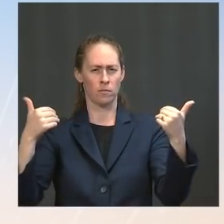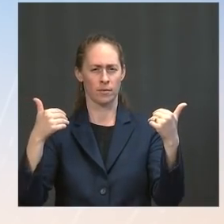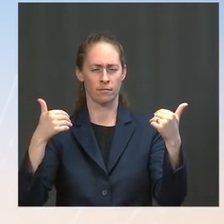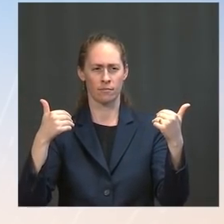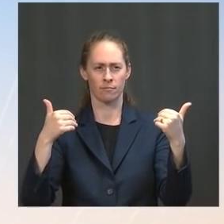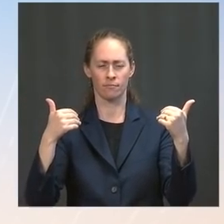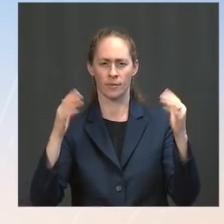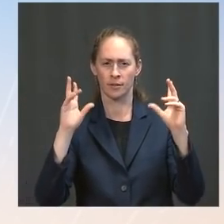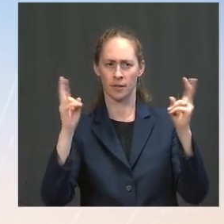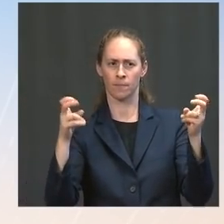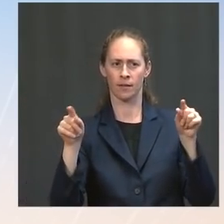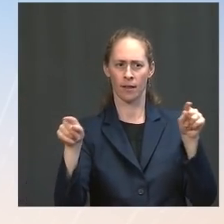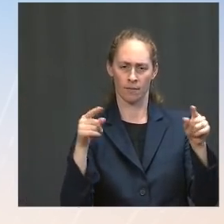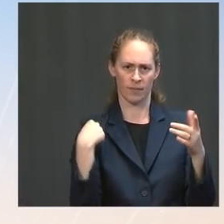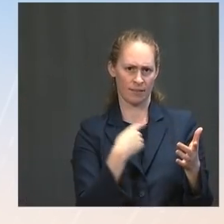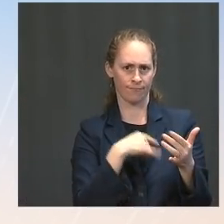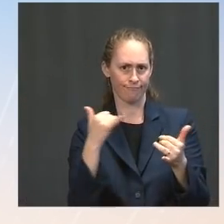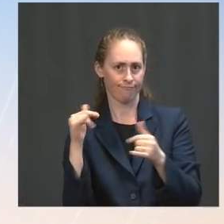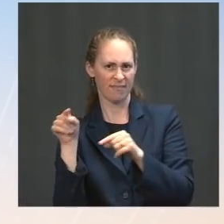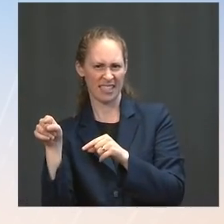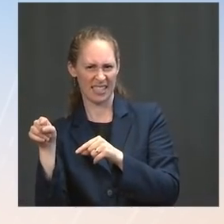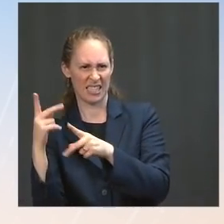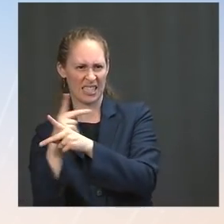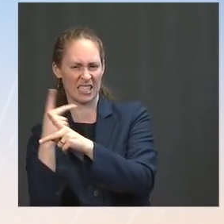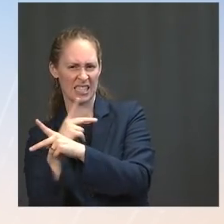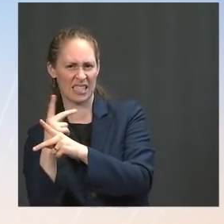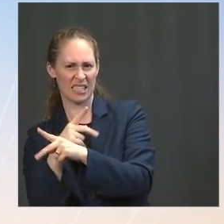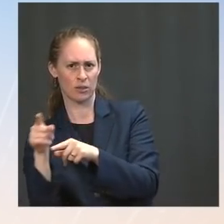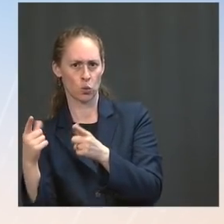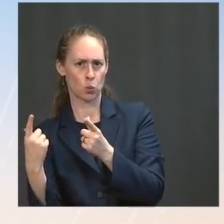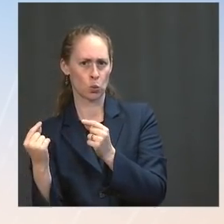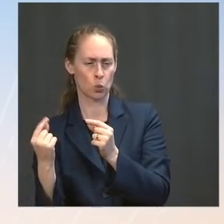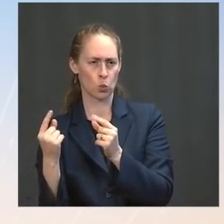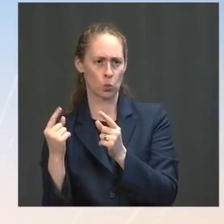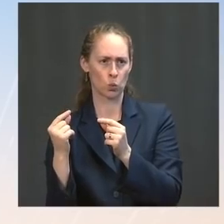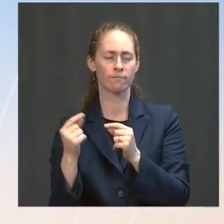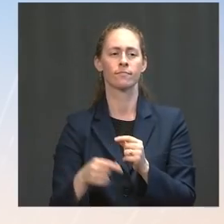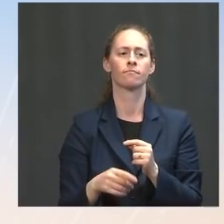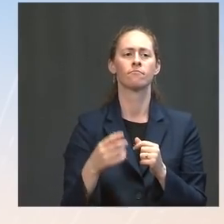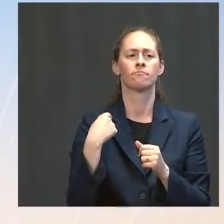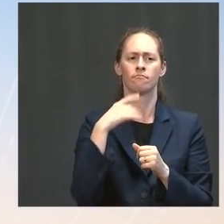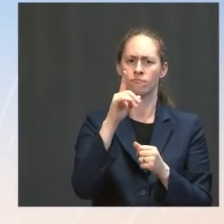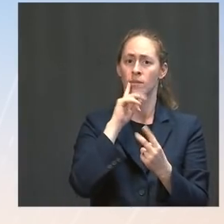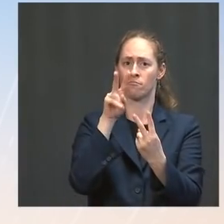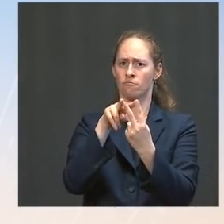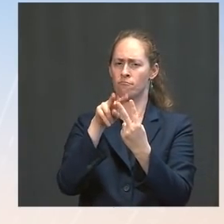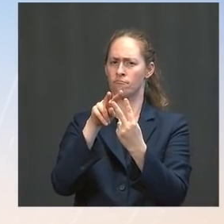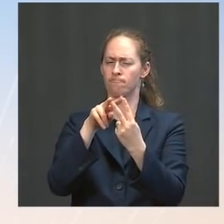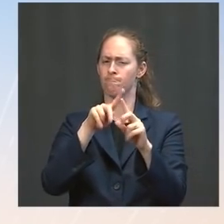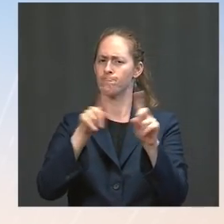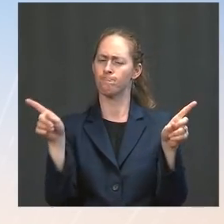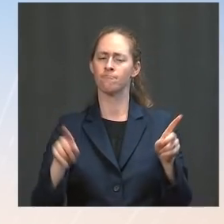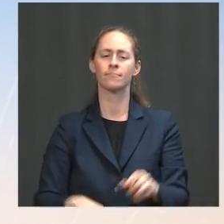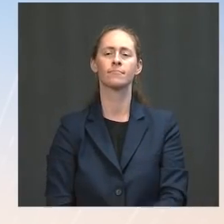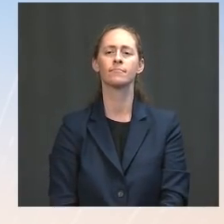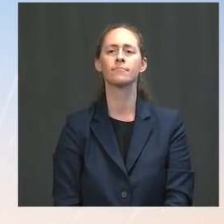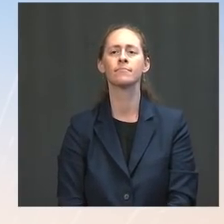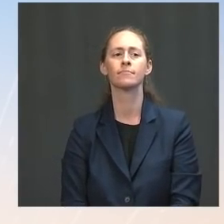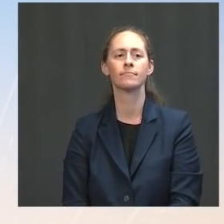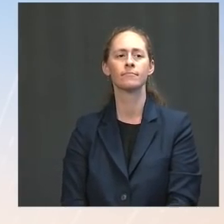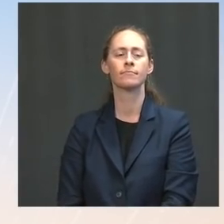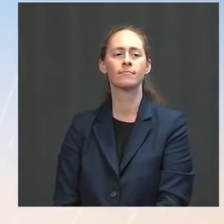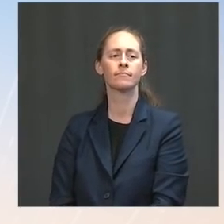again essentially exploiting people in order to make profit. I mean, what is the position of the administration that this